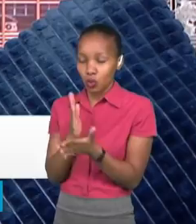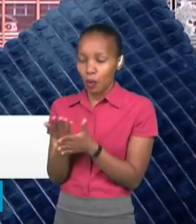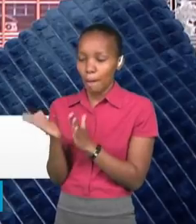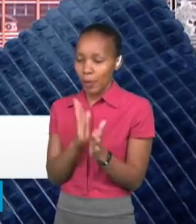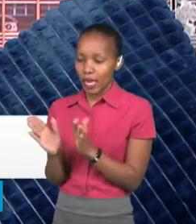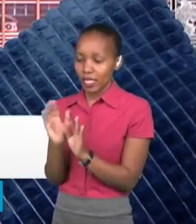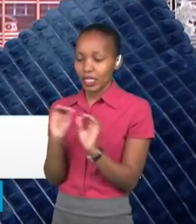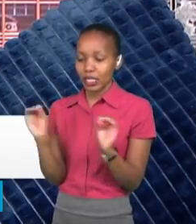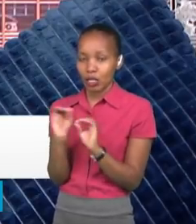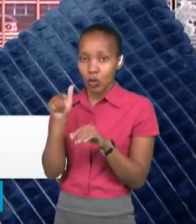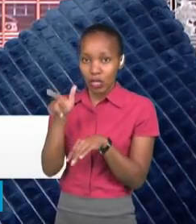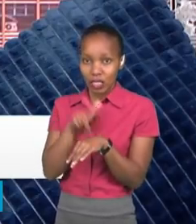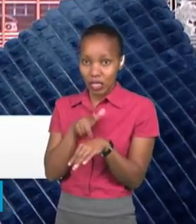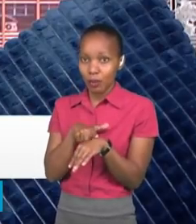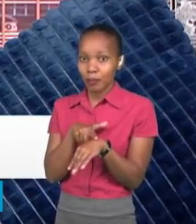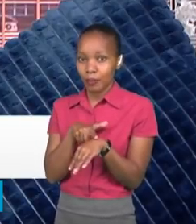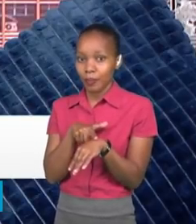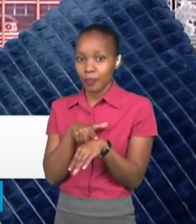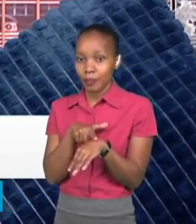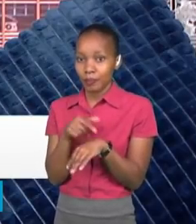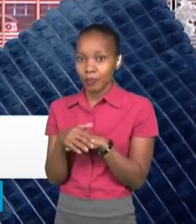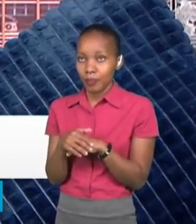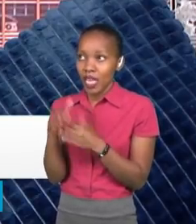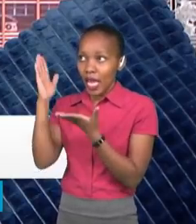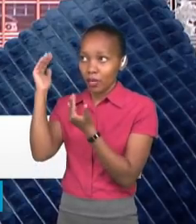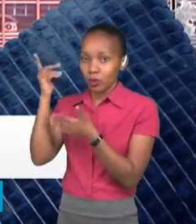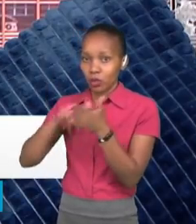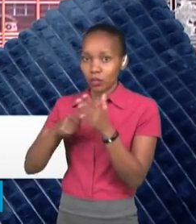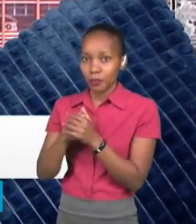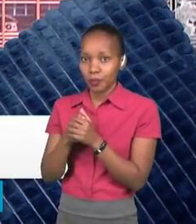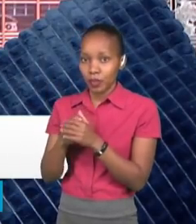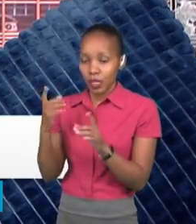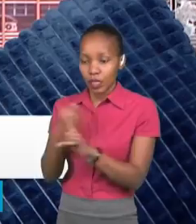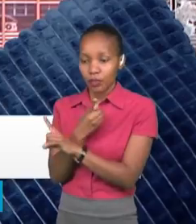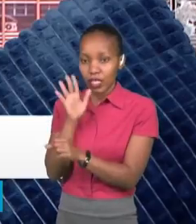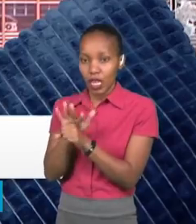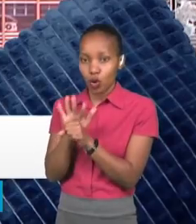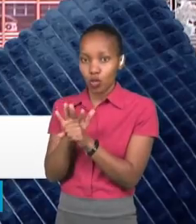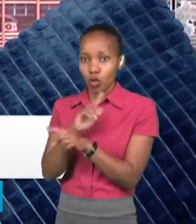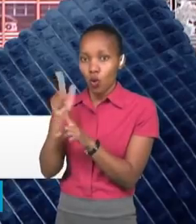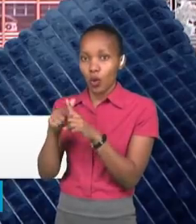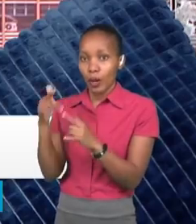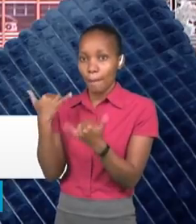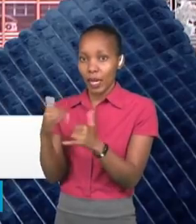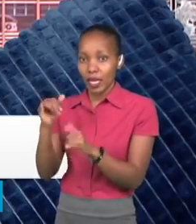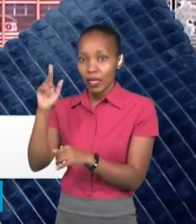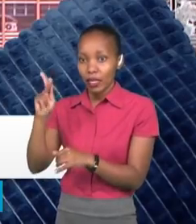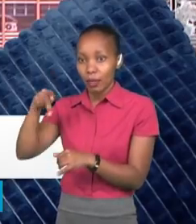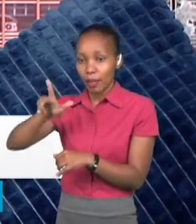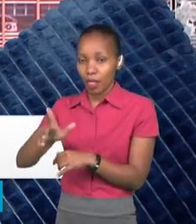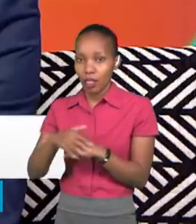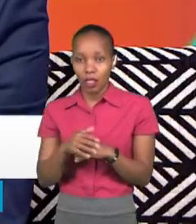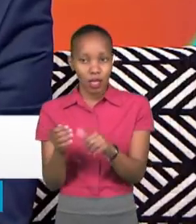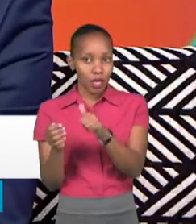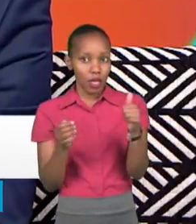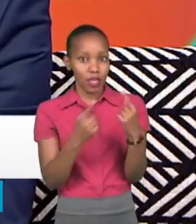Okay. So this time round, expect a huge difference. Mm-hmm. in our performance in KPL. Okay. Asin Gidraf